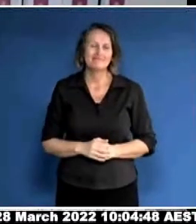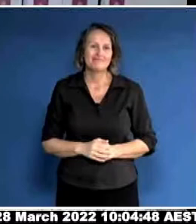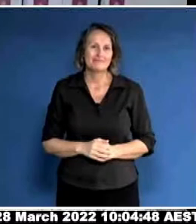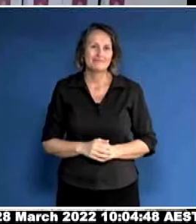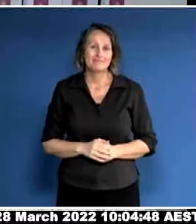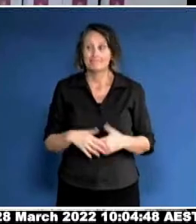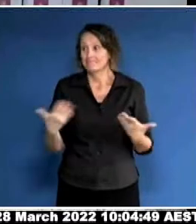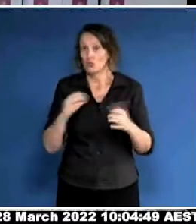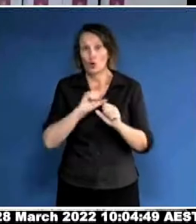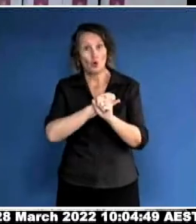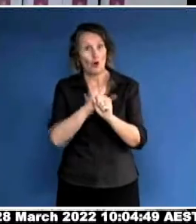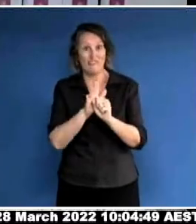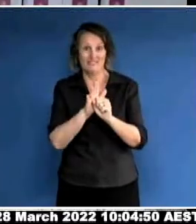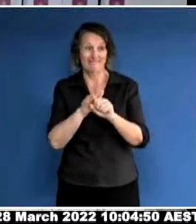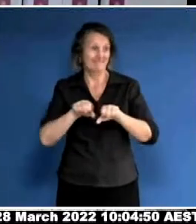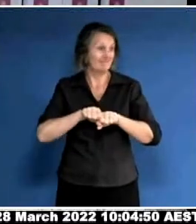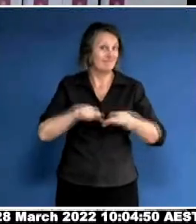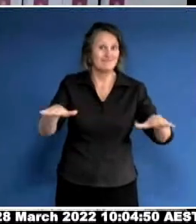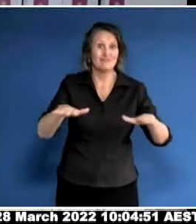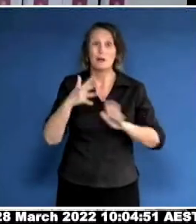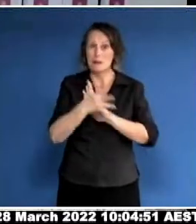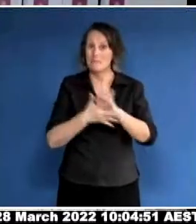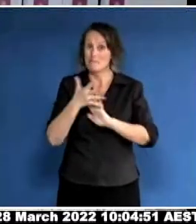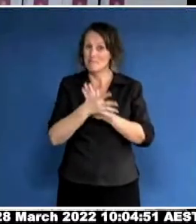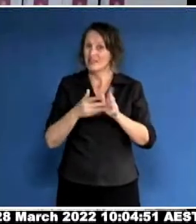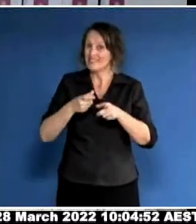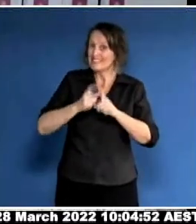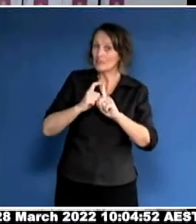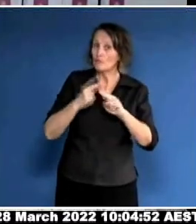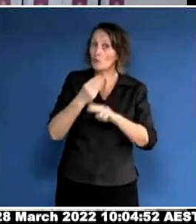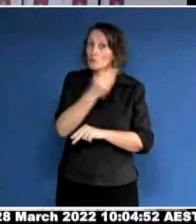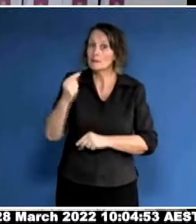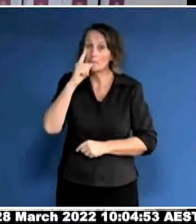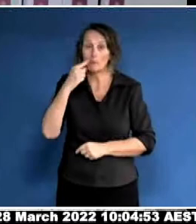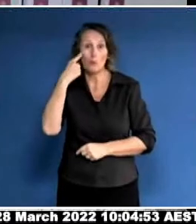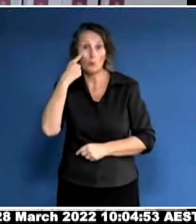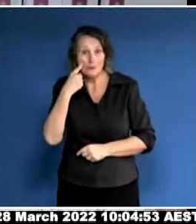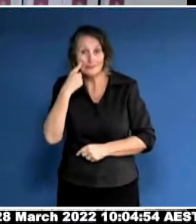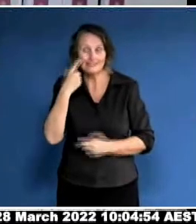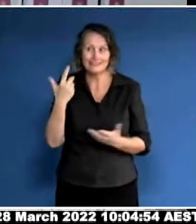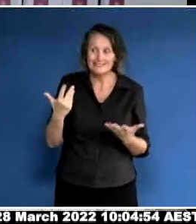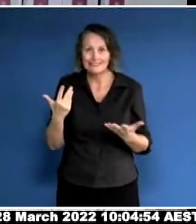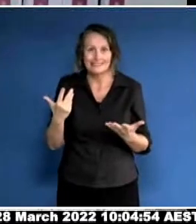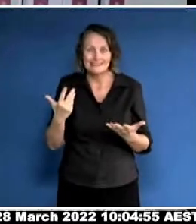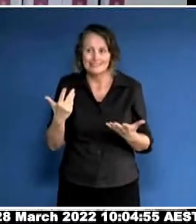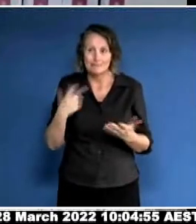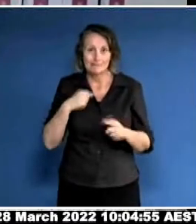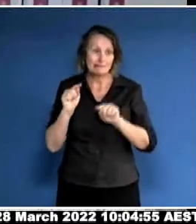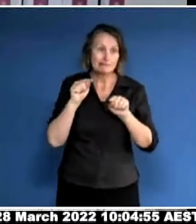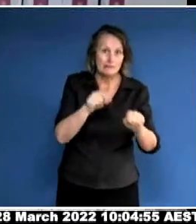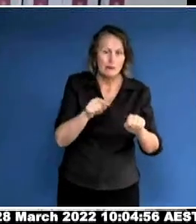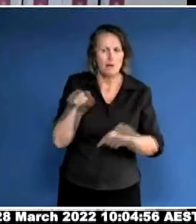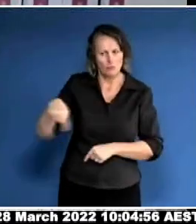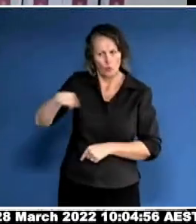it also made it more difficult for some of the witnesses, but they are determined to tell their stories, and we are